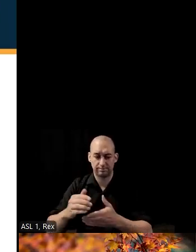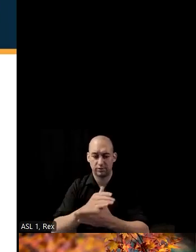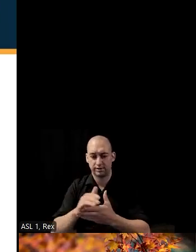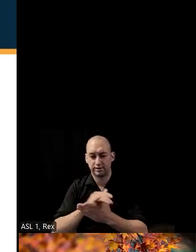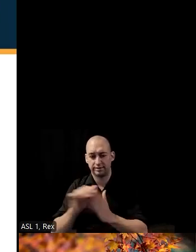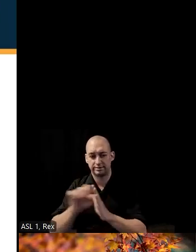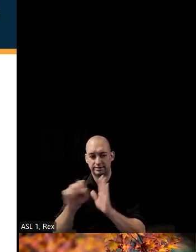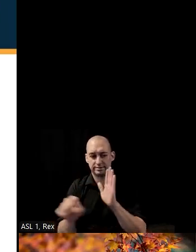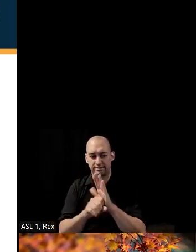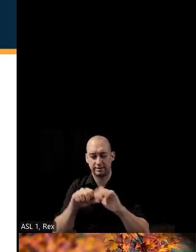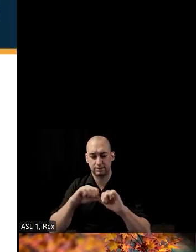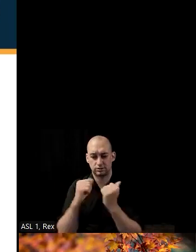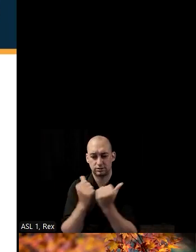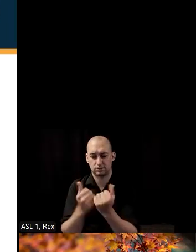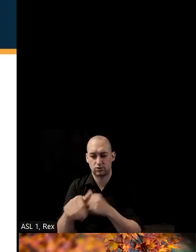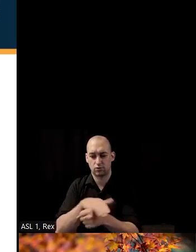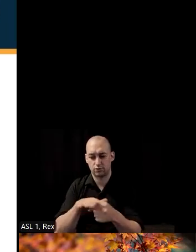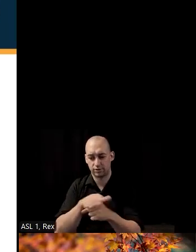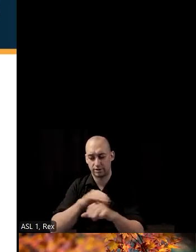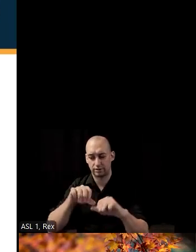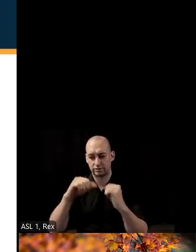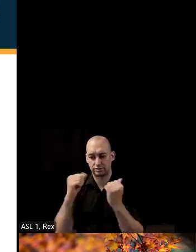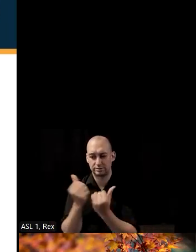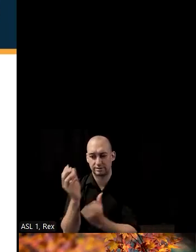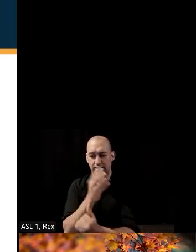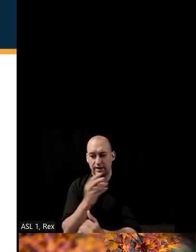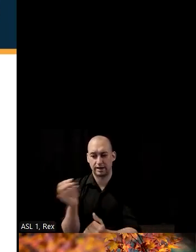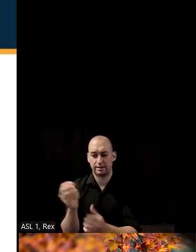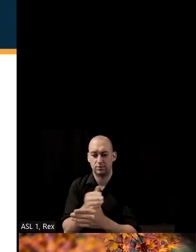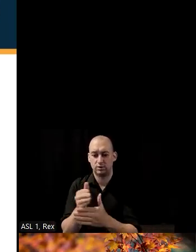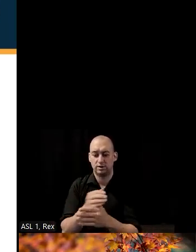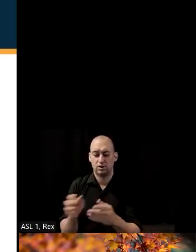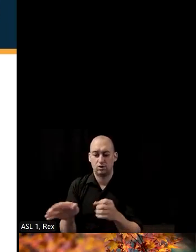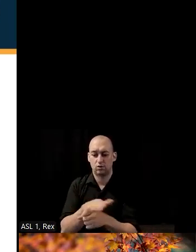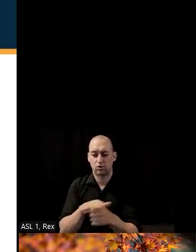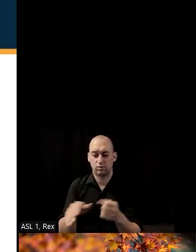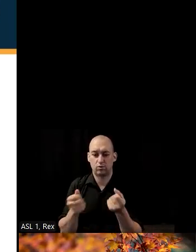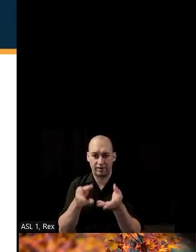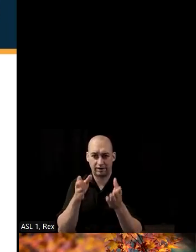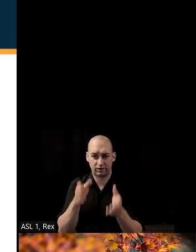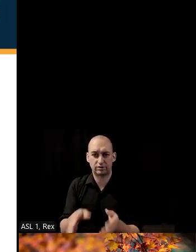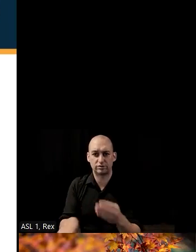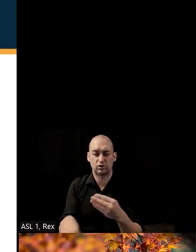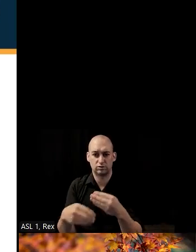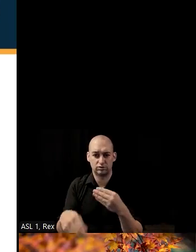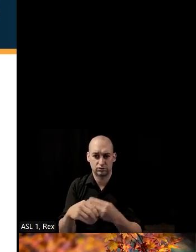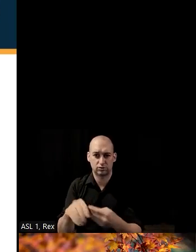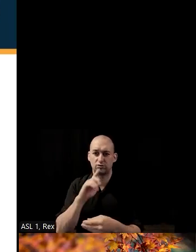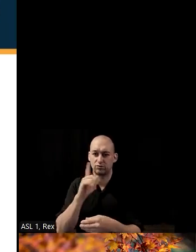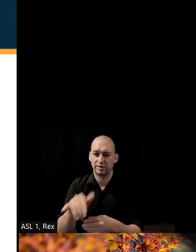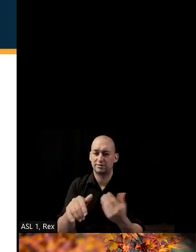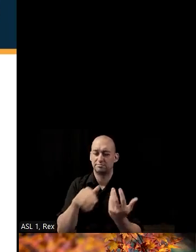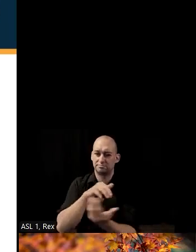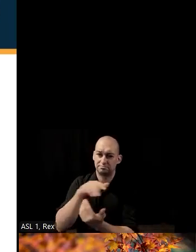agencies, between local agencies, and between local providers as well. So it's really a collaborative